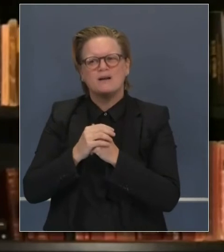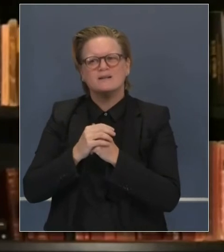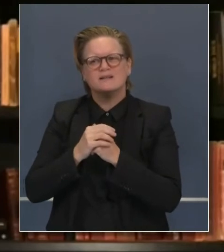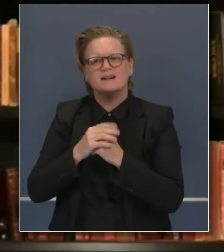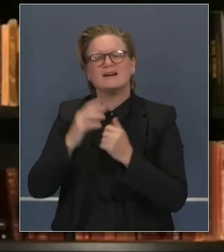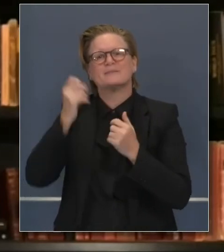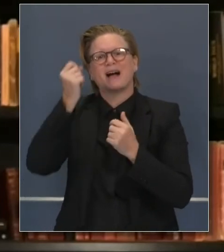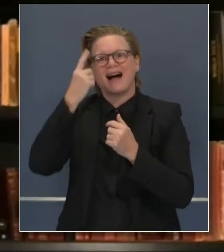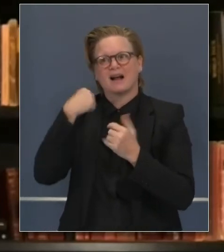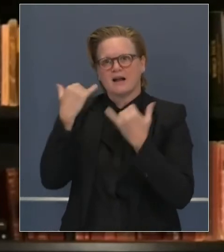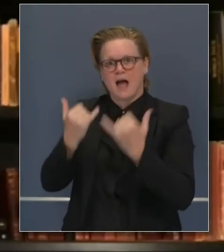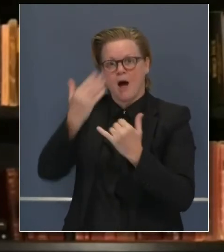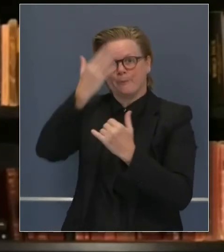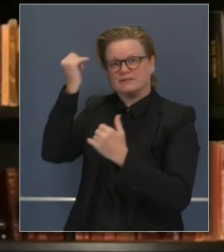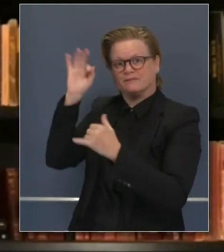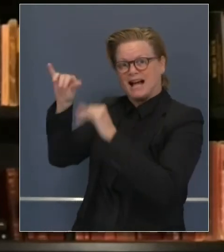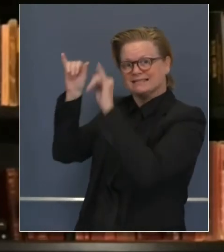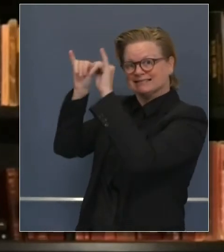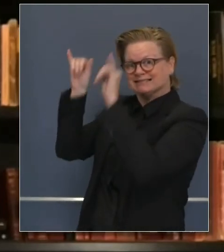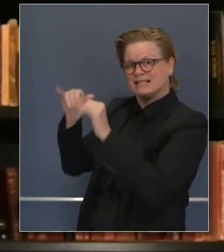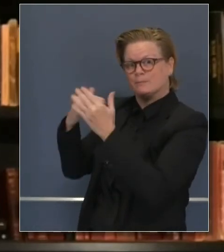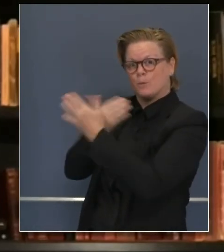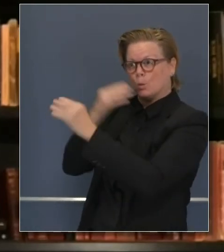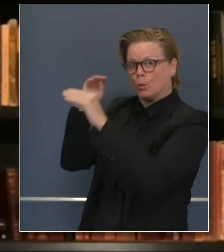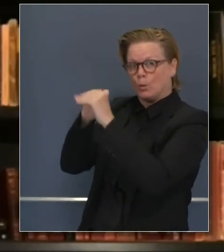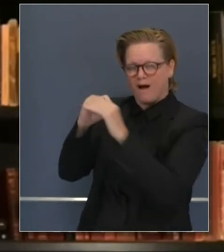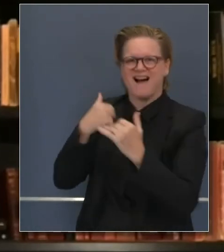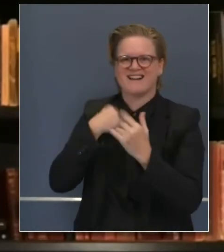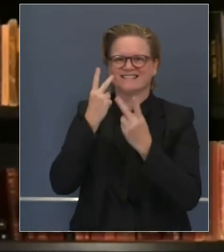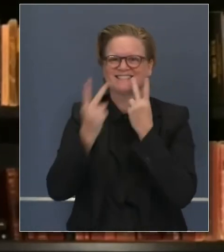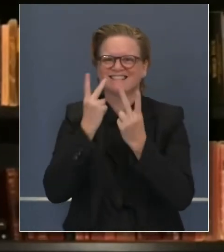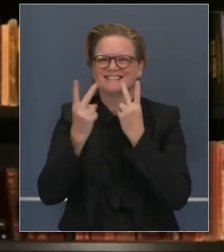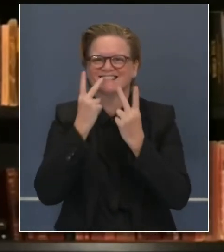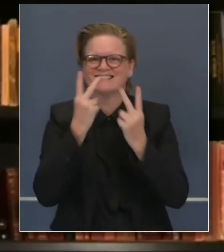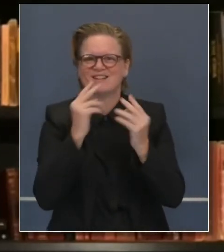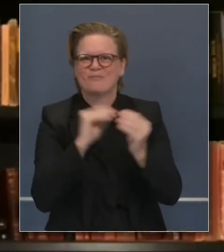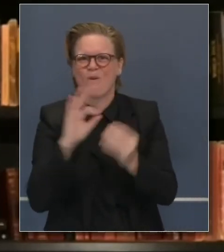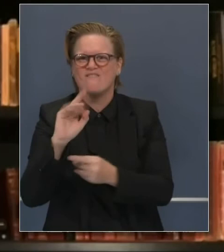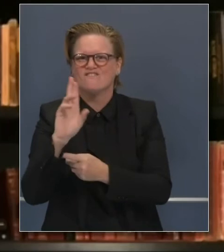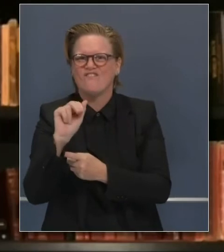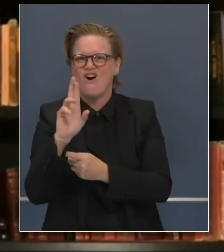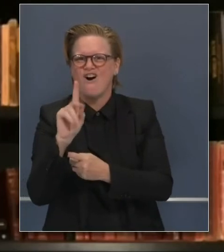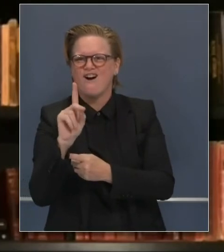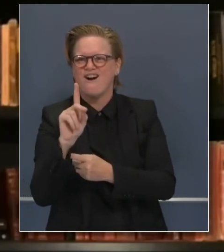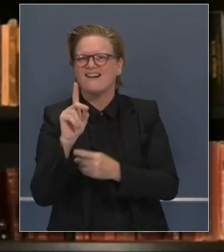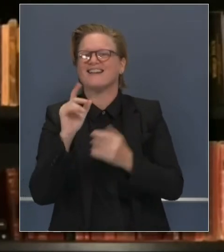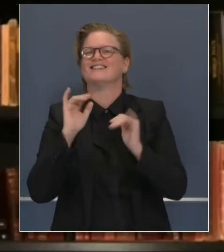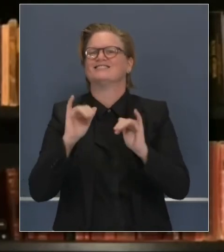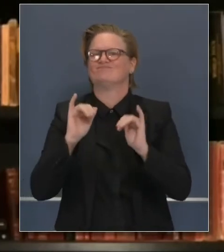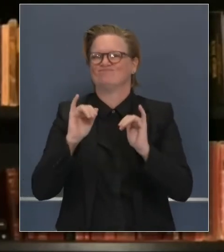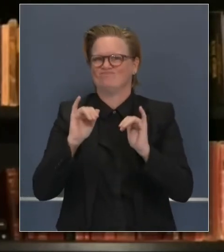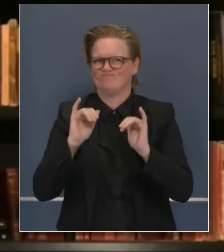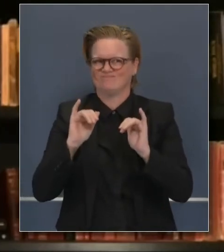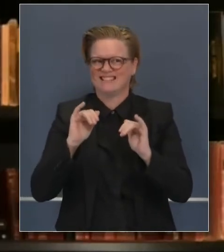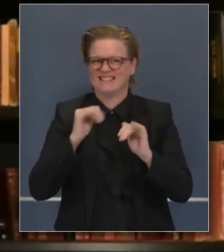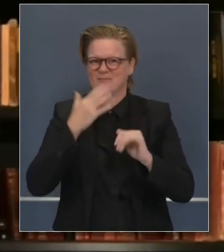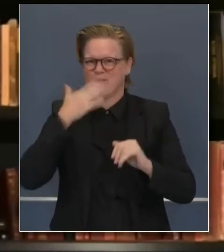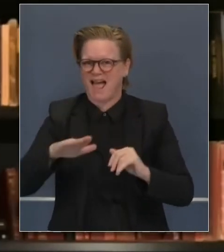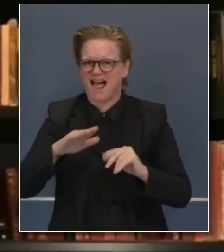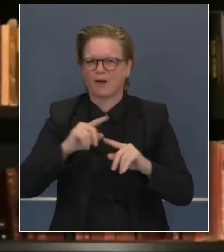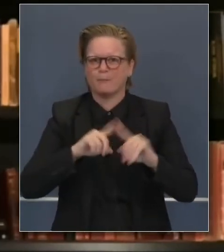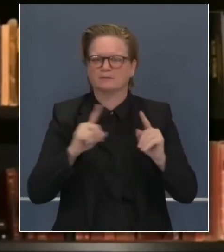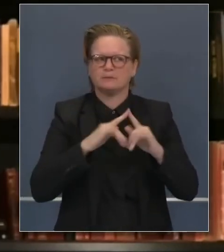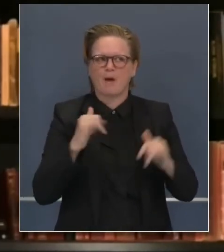of eligibility in that space. And that's the dialectic. And I think that goes to your question. People want things in a timely manner, but they also